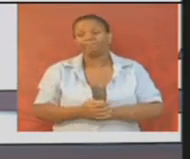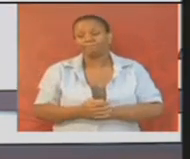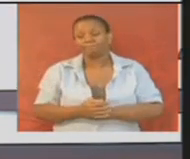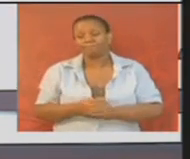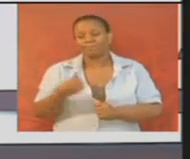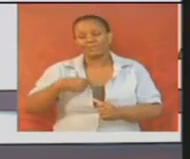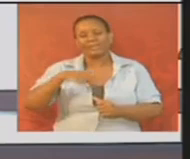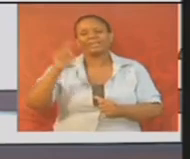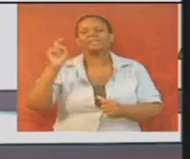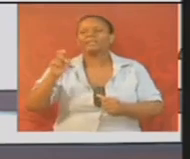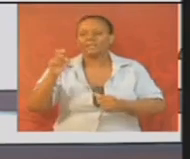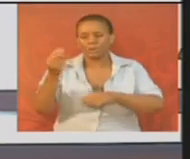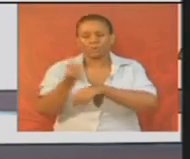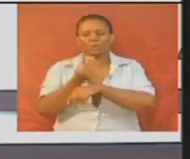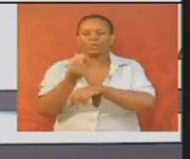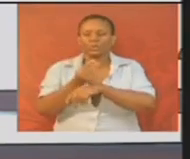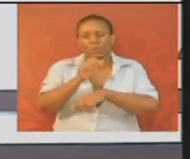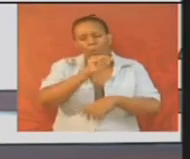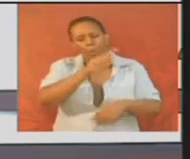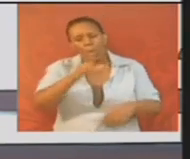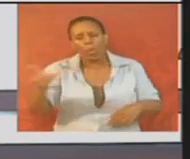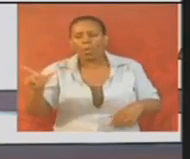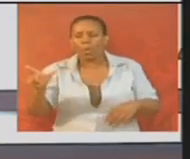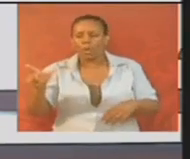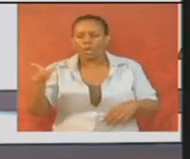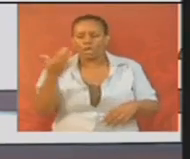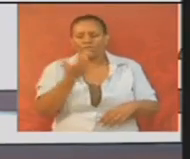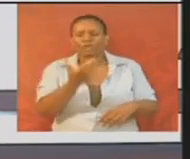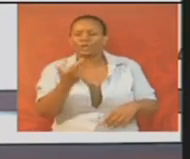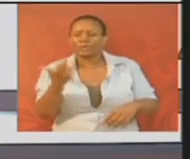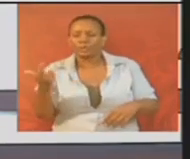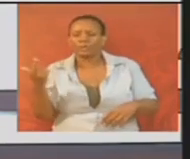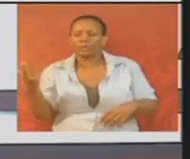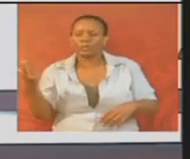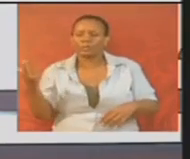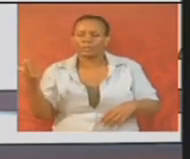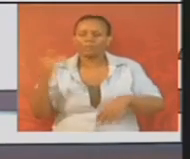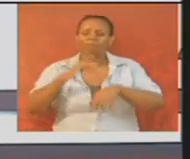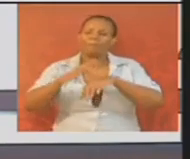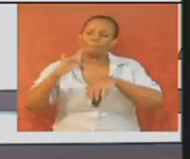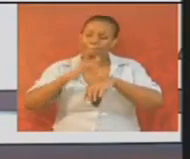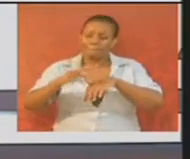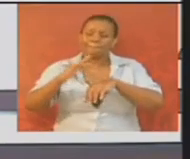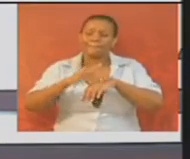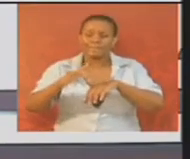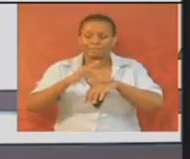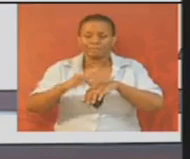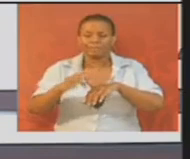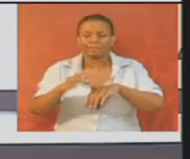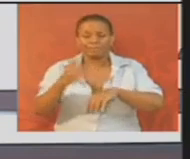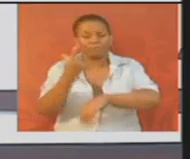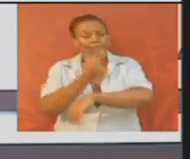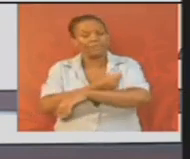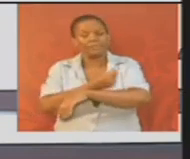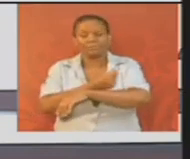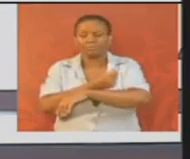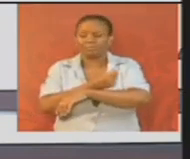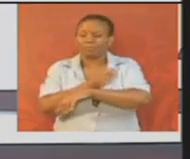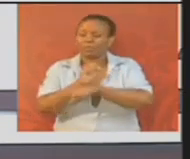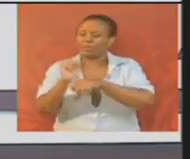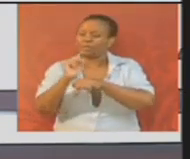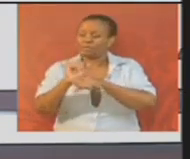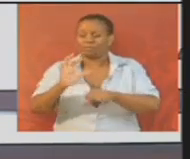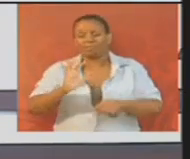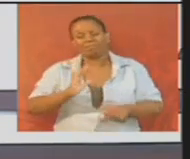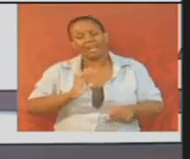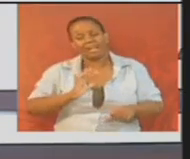available. Vaccines are effective. Vaccines are safe. The regulatory systems